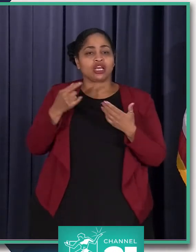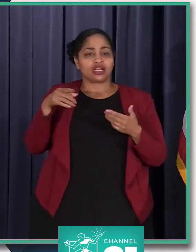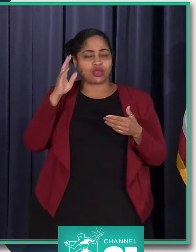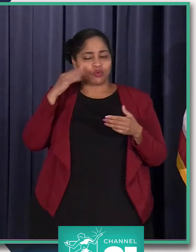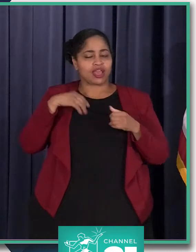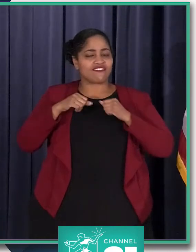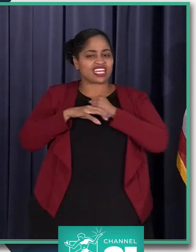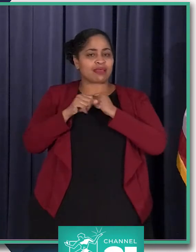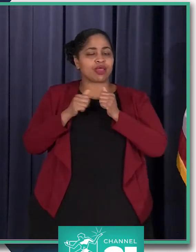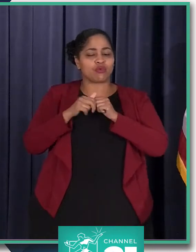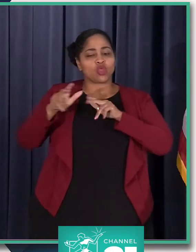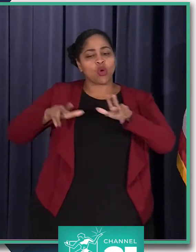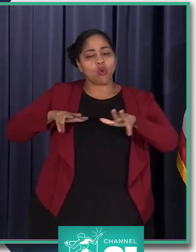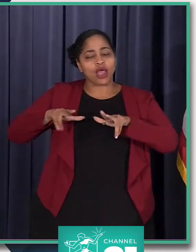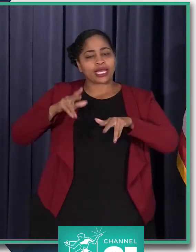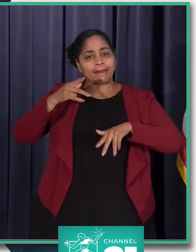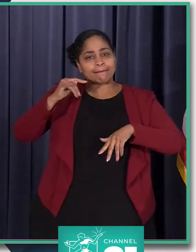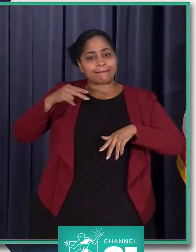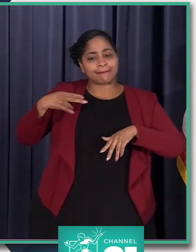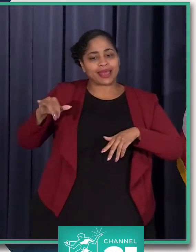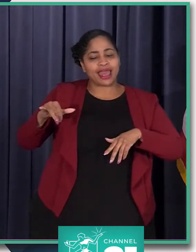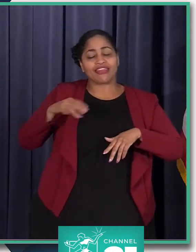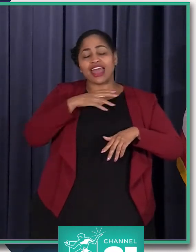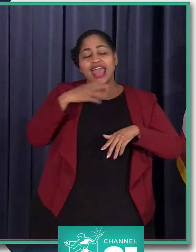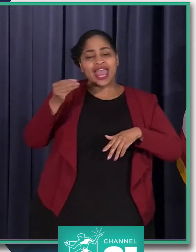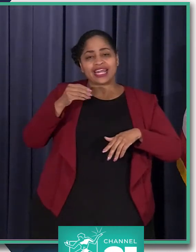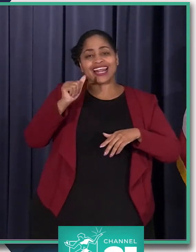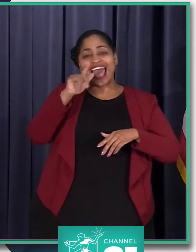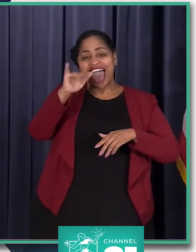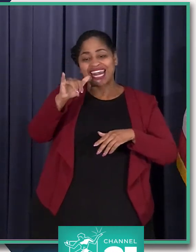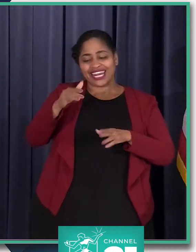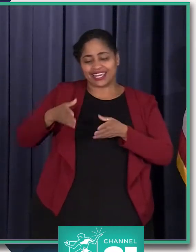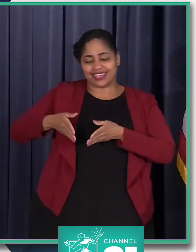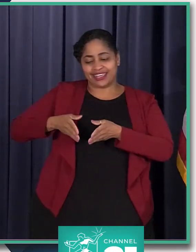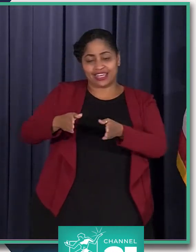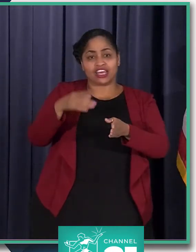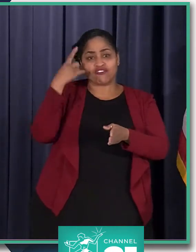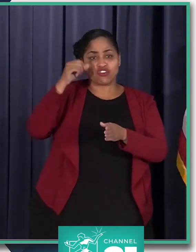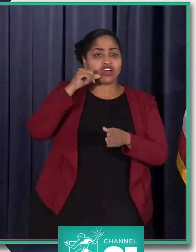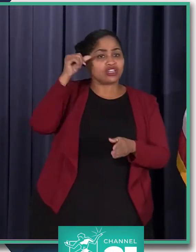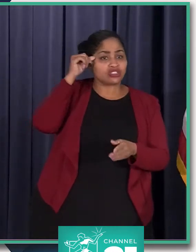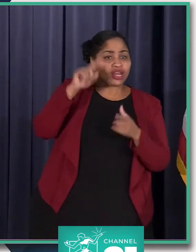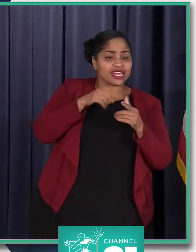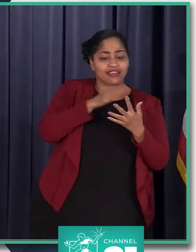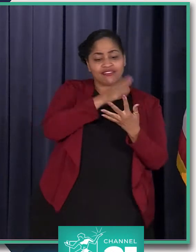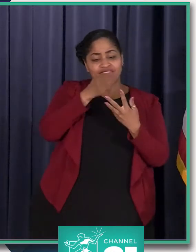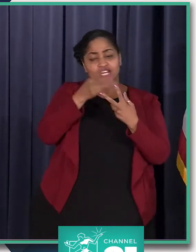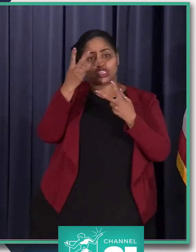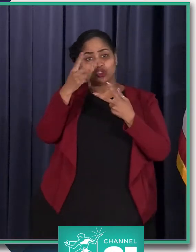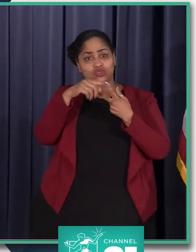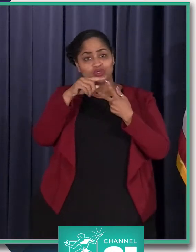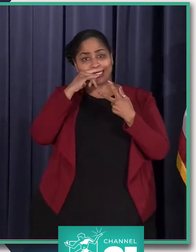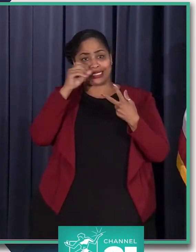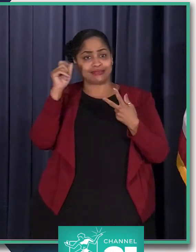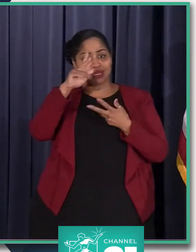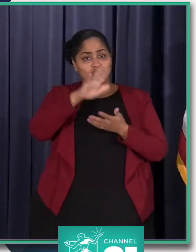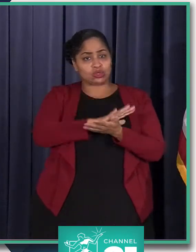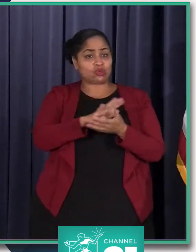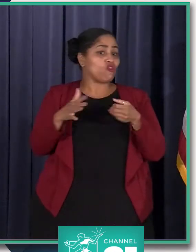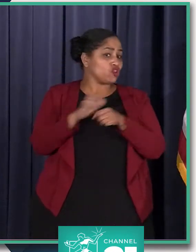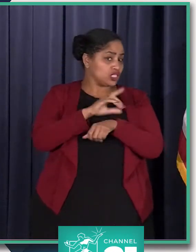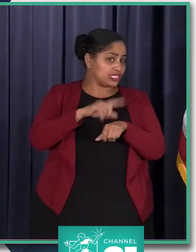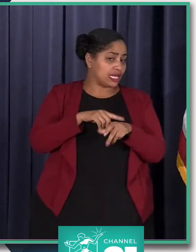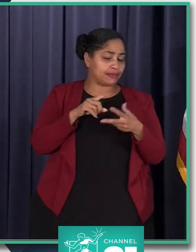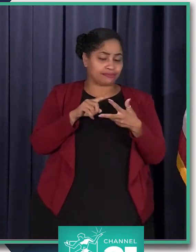the walking path as well as the alleyways. And that's to reach the adults. Then phase 2 next year, when the kids are back in school full